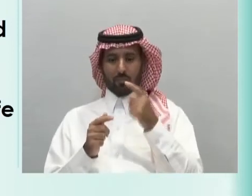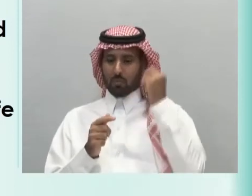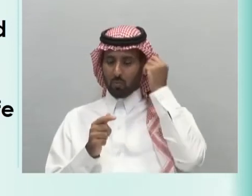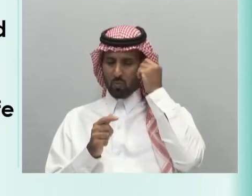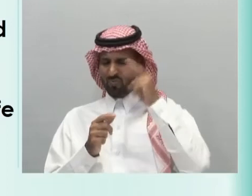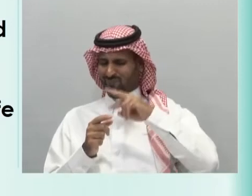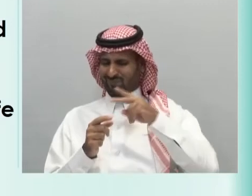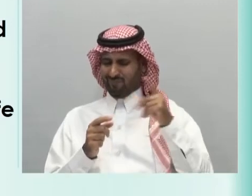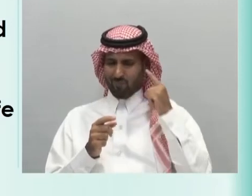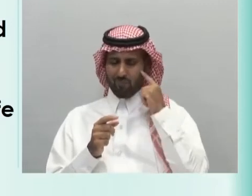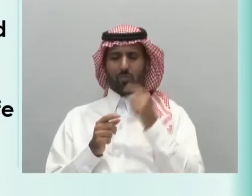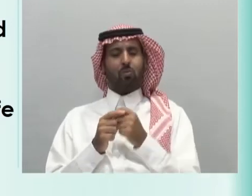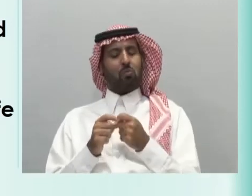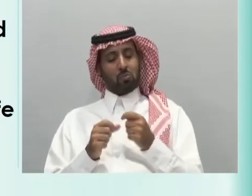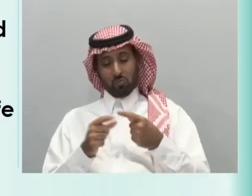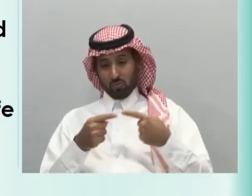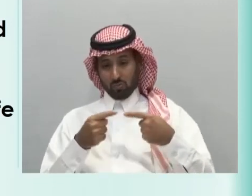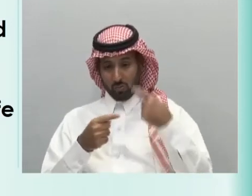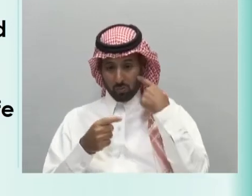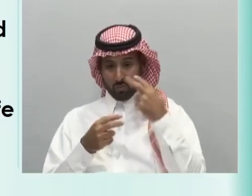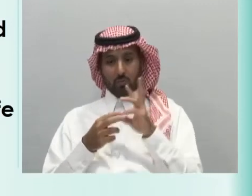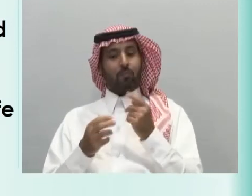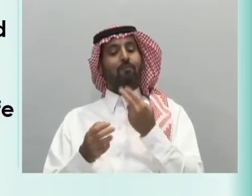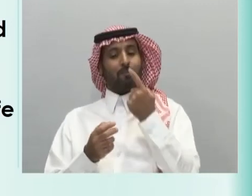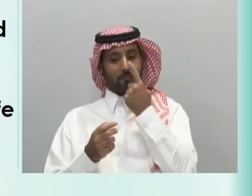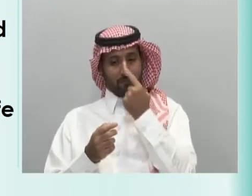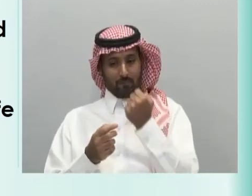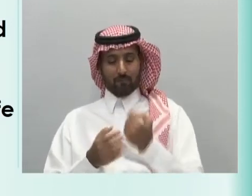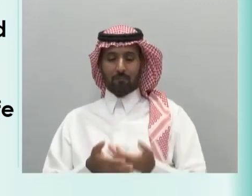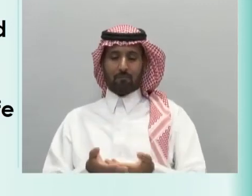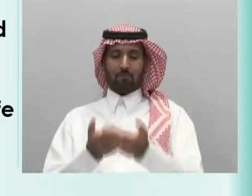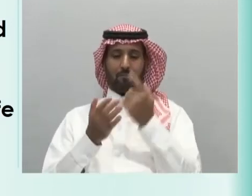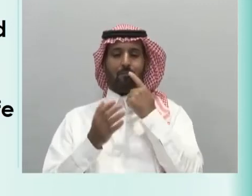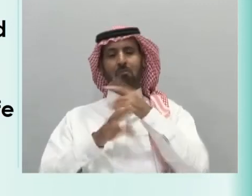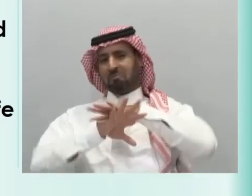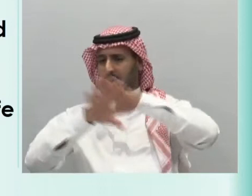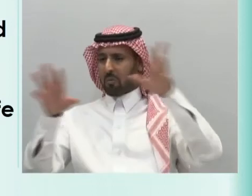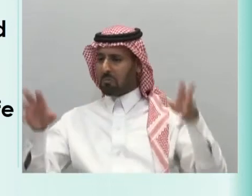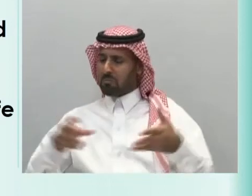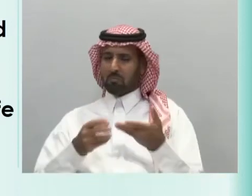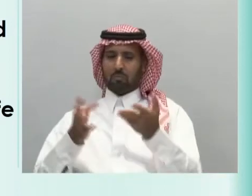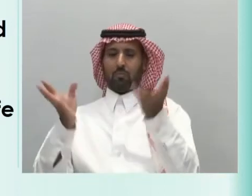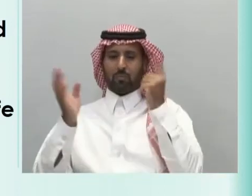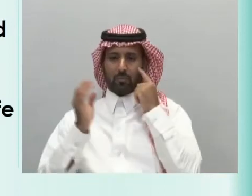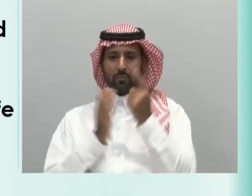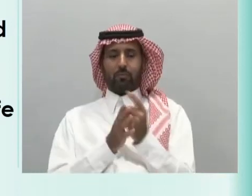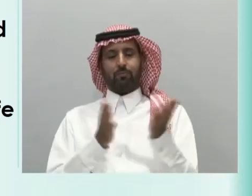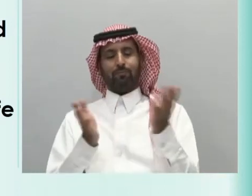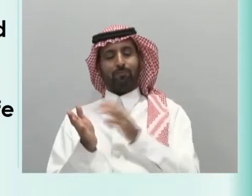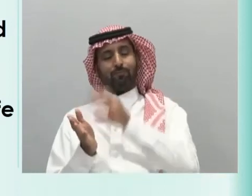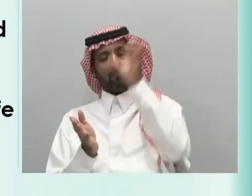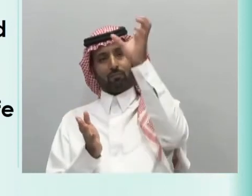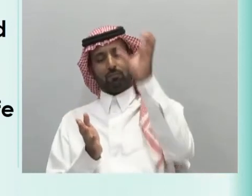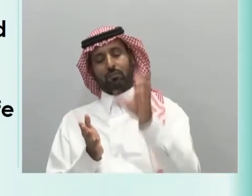undisturbed, ecosystem, surface, and widespread. Okay, you need to fill in